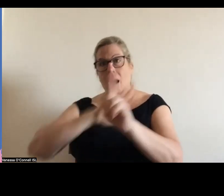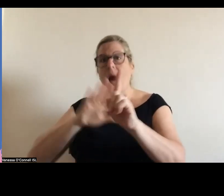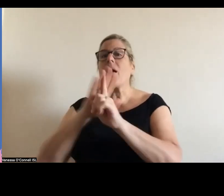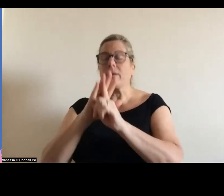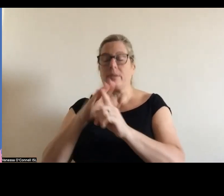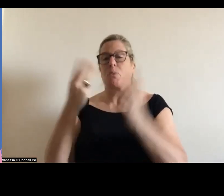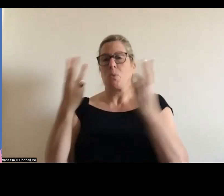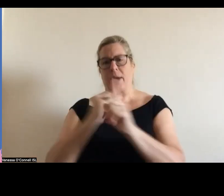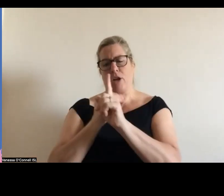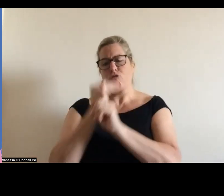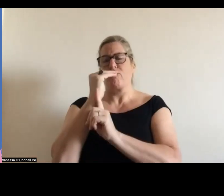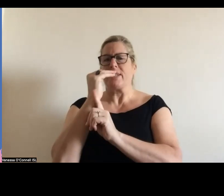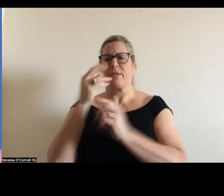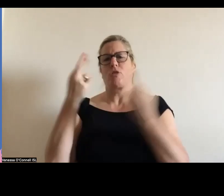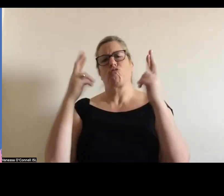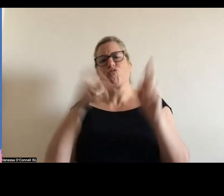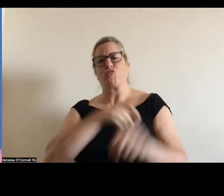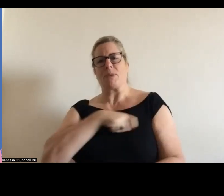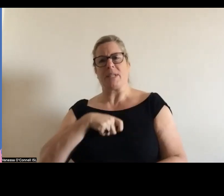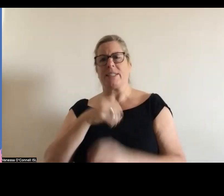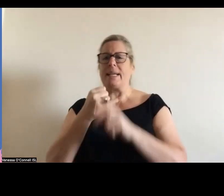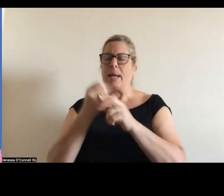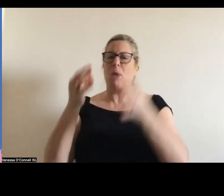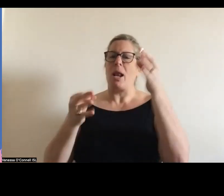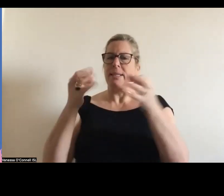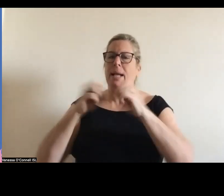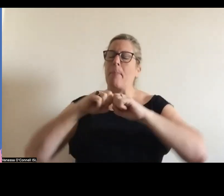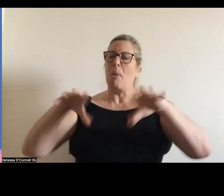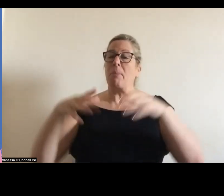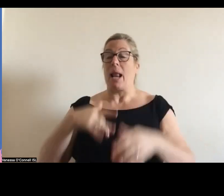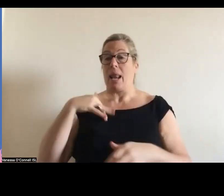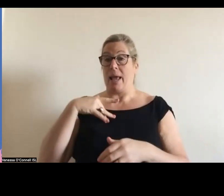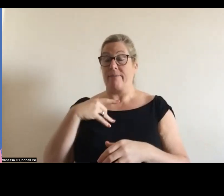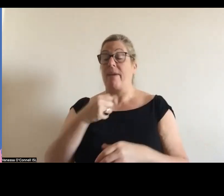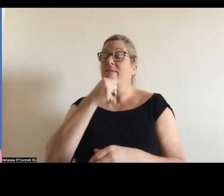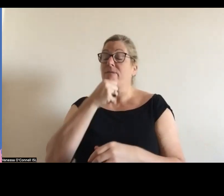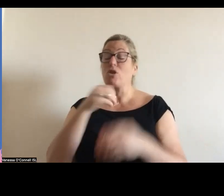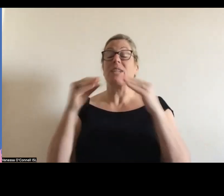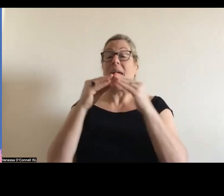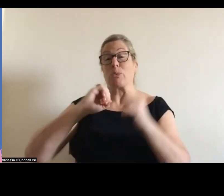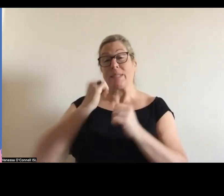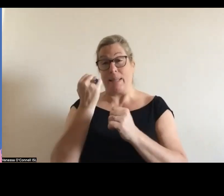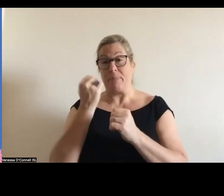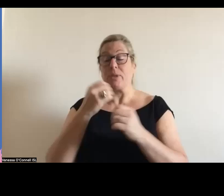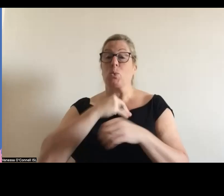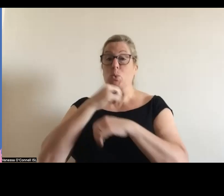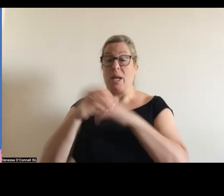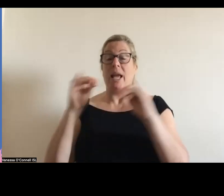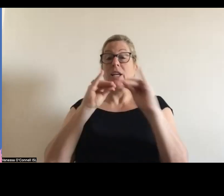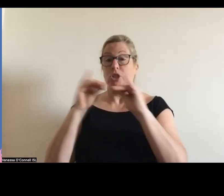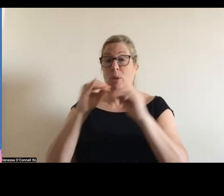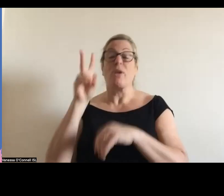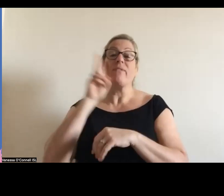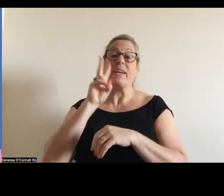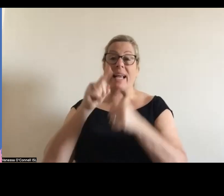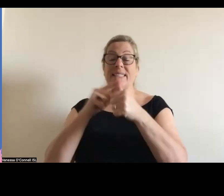representation in political and public life. Some housekeeping first. Today's event is being interpreted by Vanessa and Sarah, and